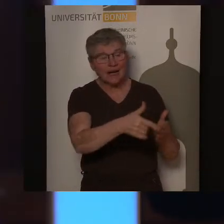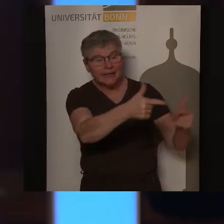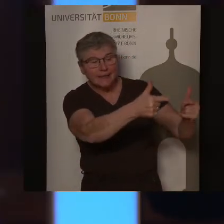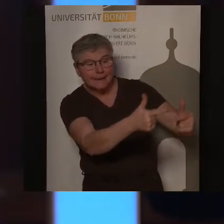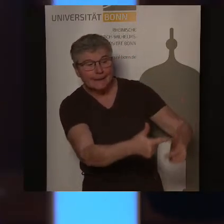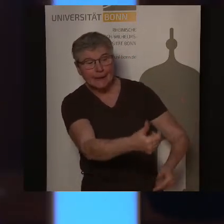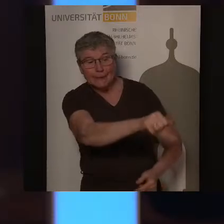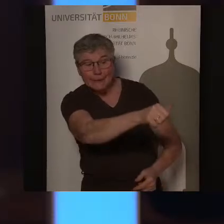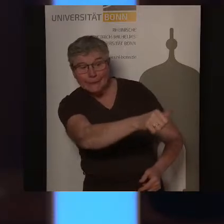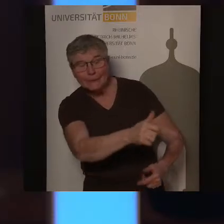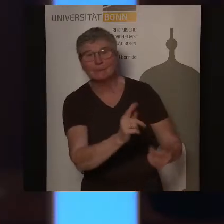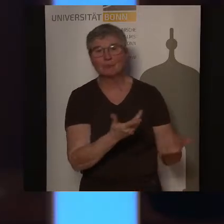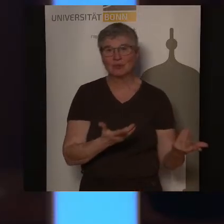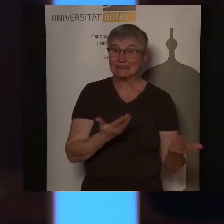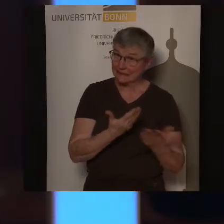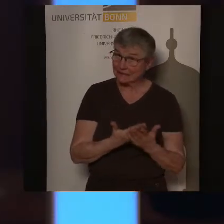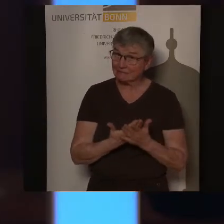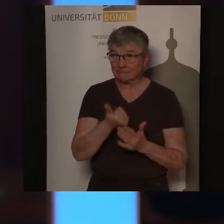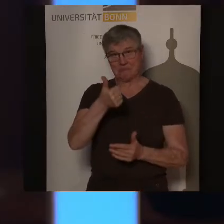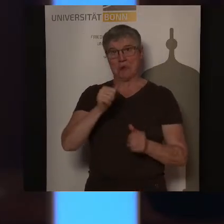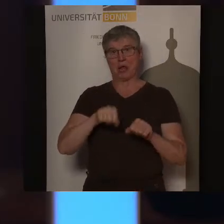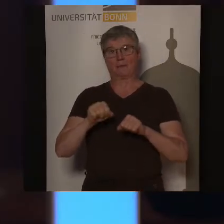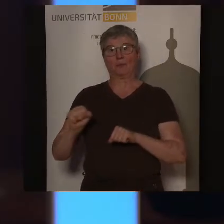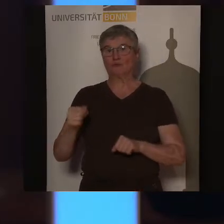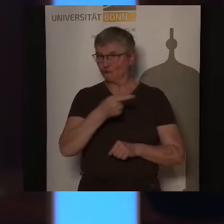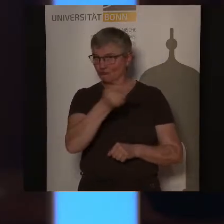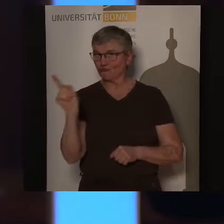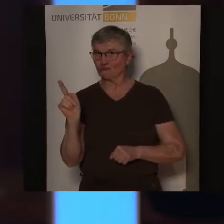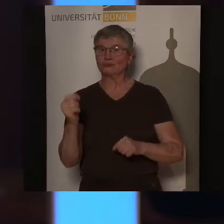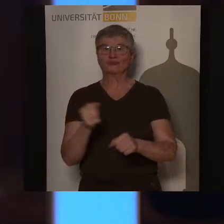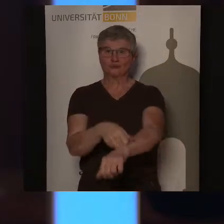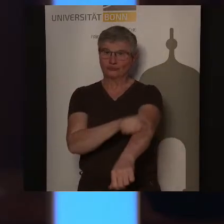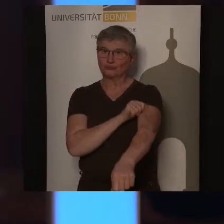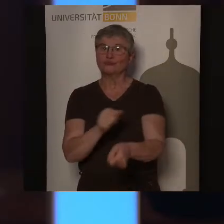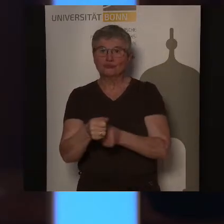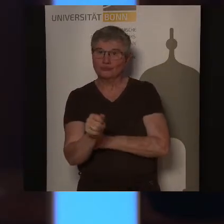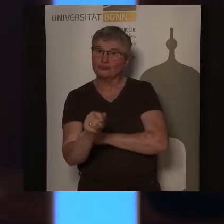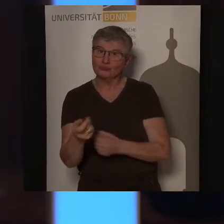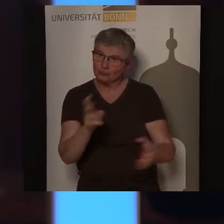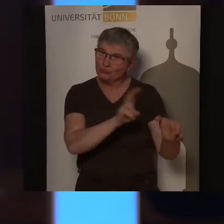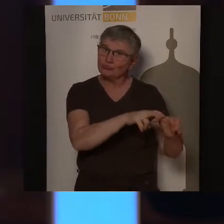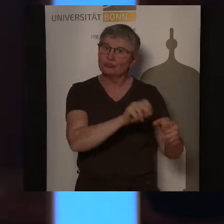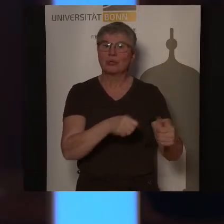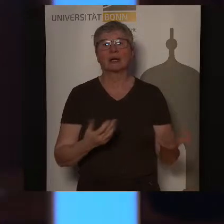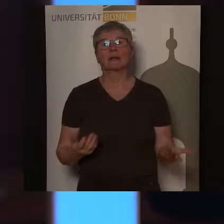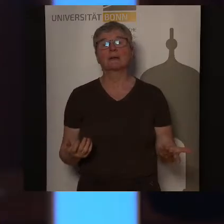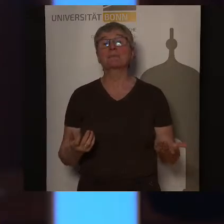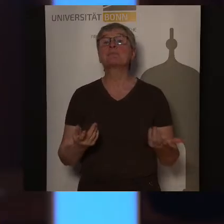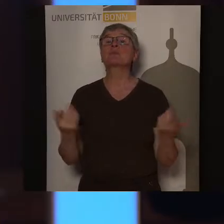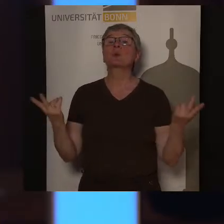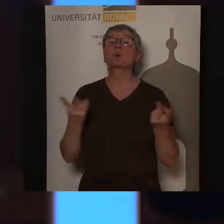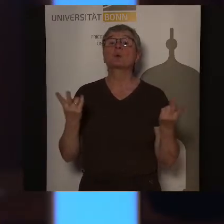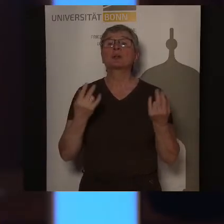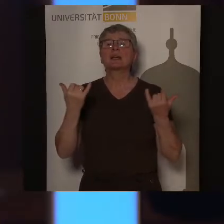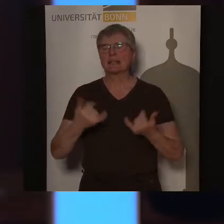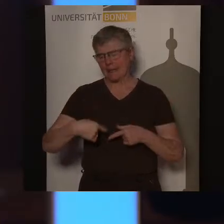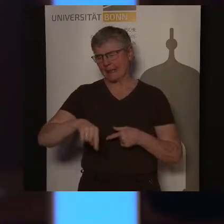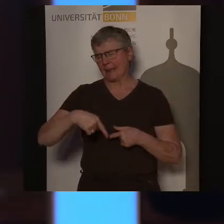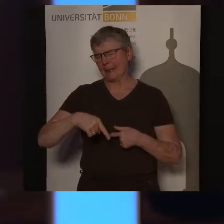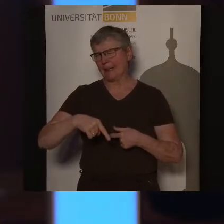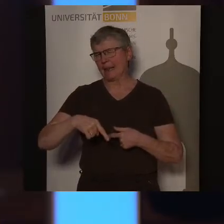of course. And we need people, we need helping hands who can do that. So that would be an option for you to get involved.